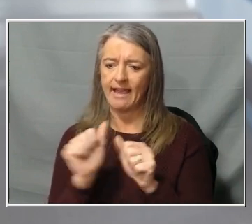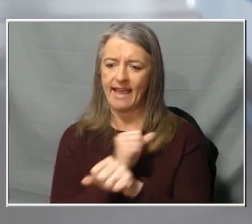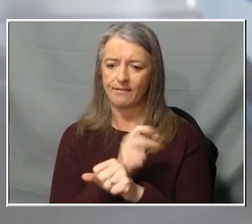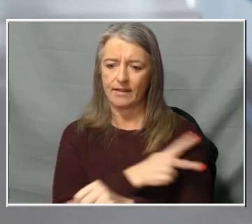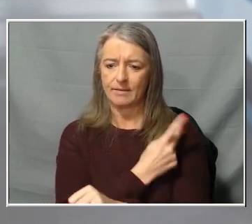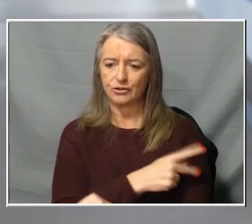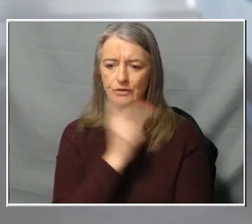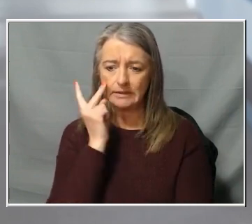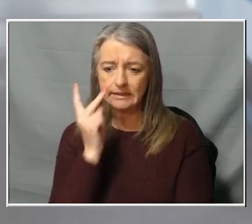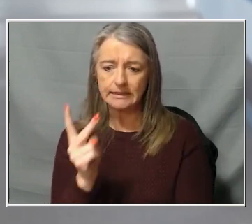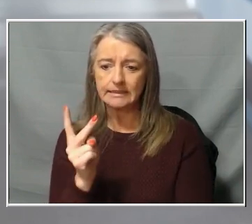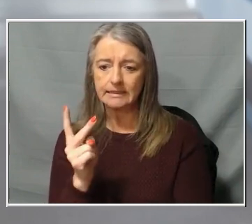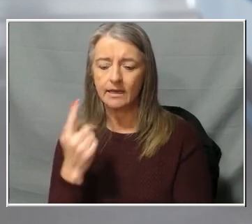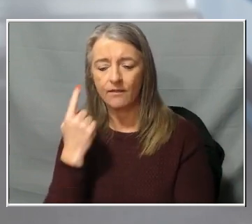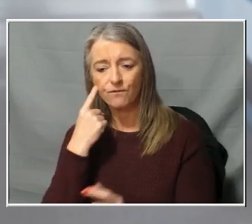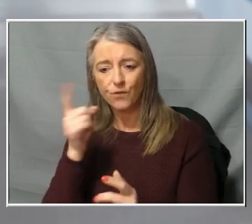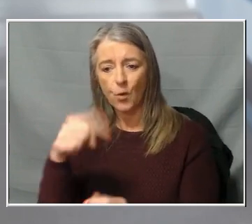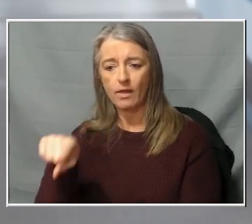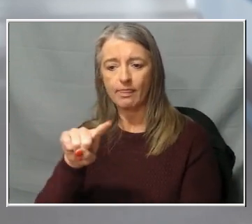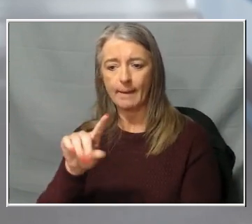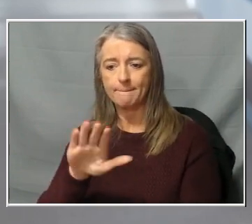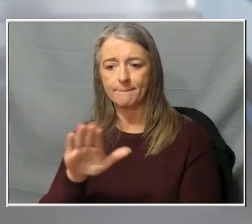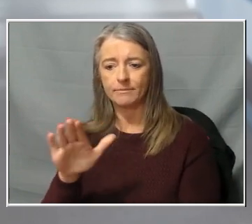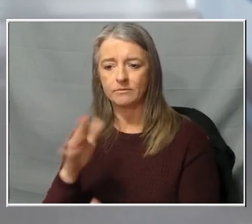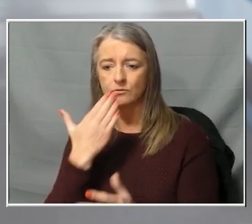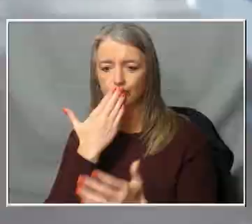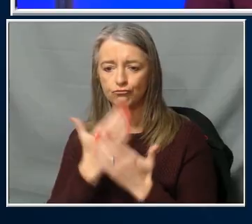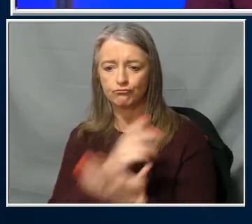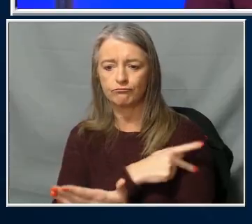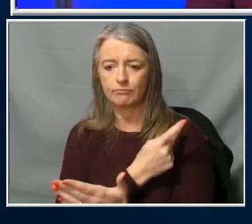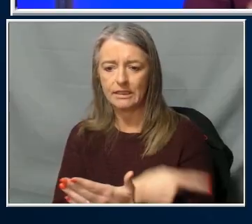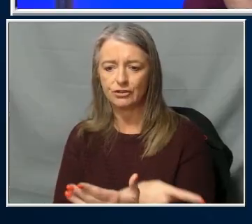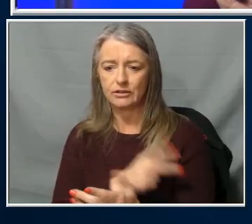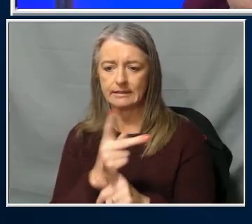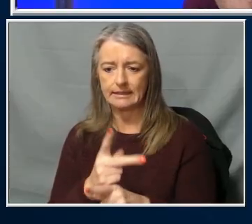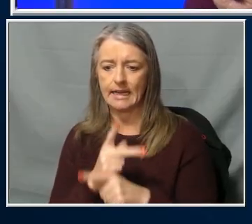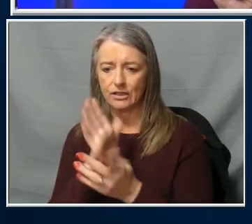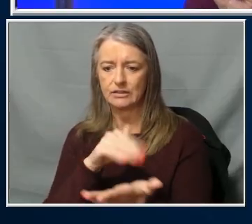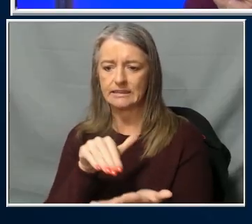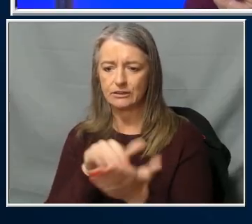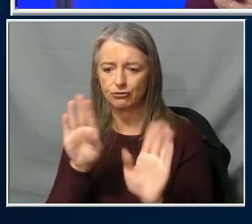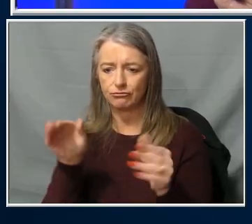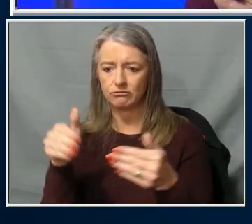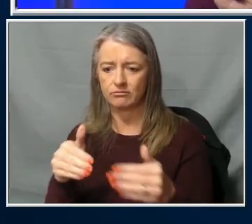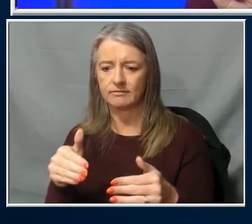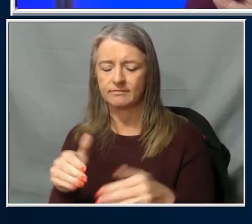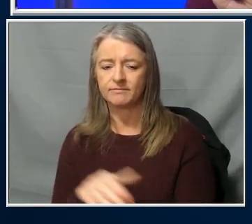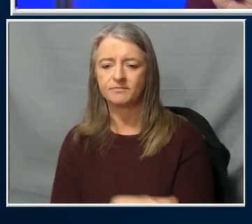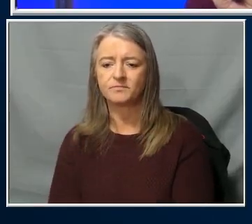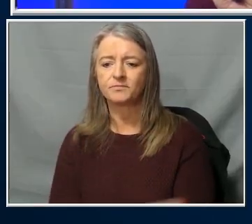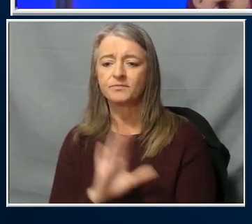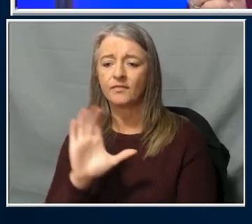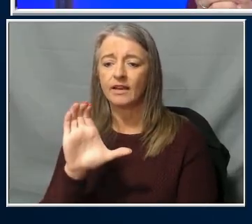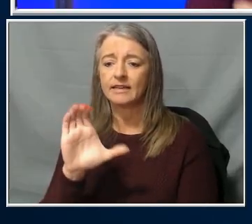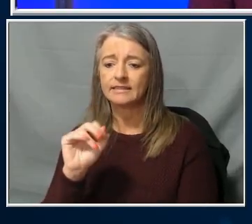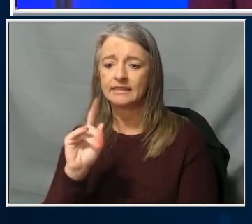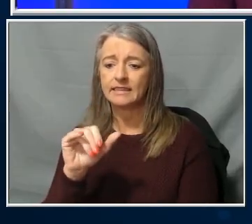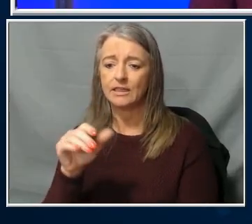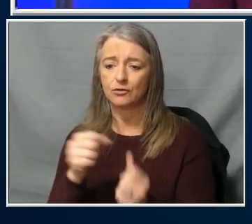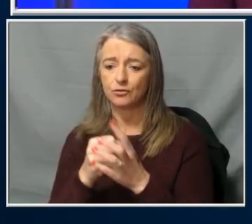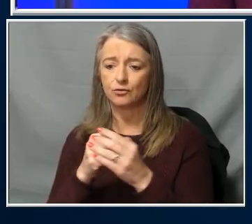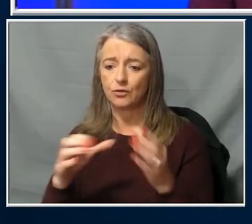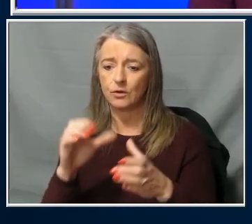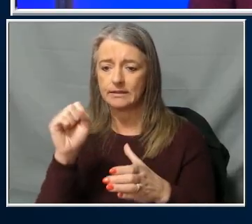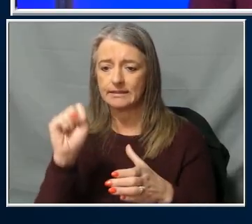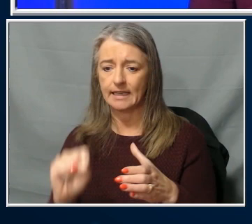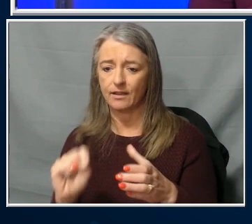will be meant for them and be totally patient care centered. Yeah, those little things matter, and as our city grows south, folks out